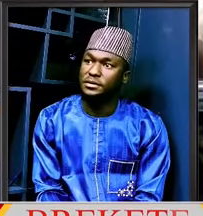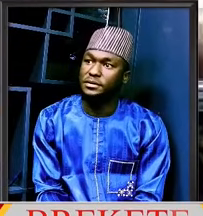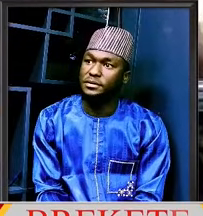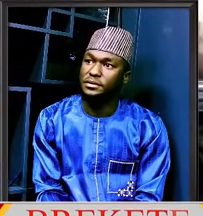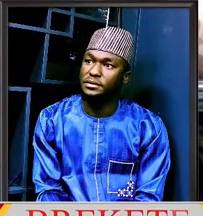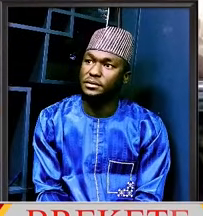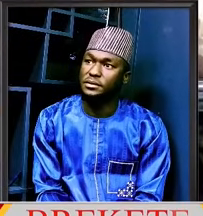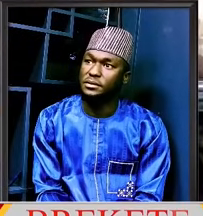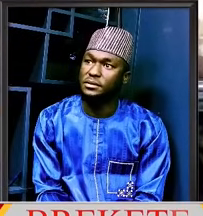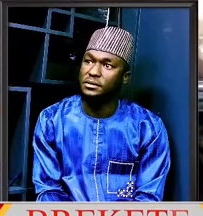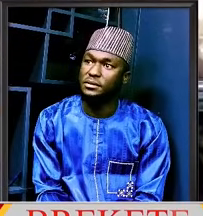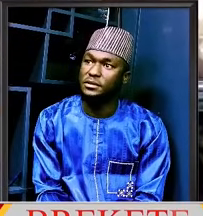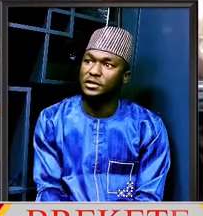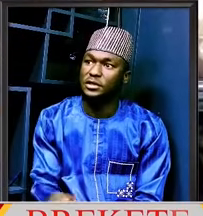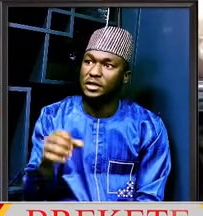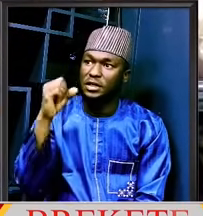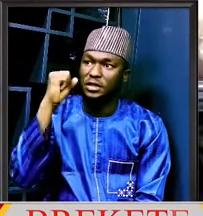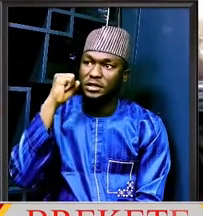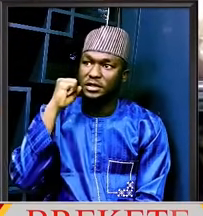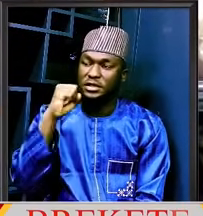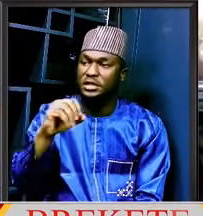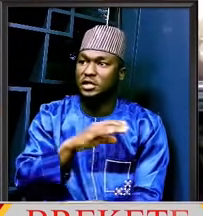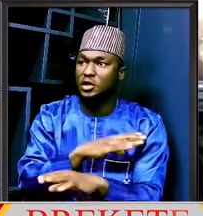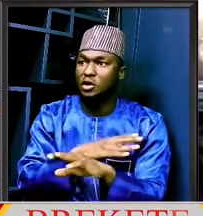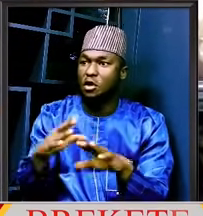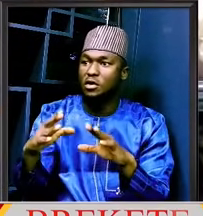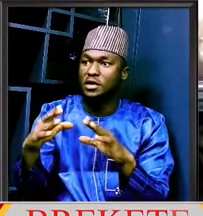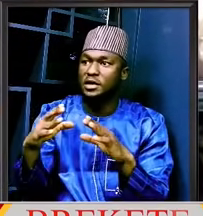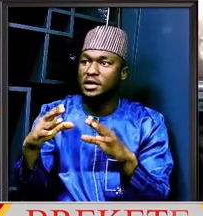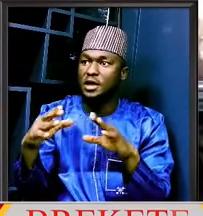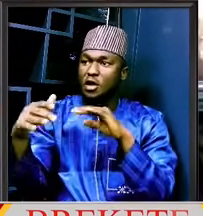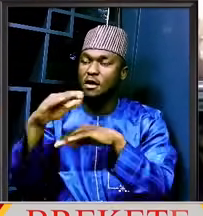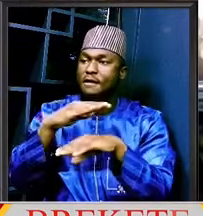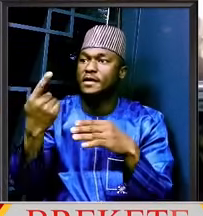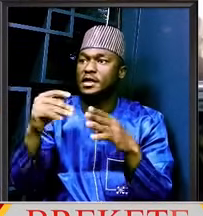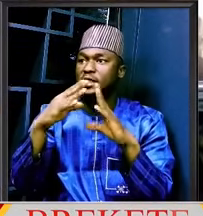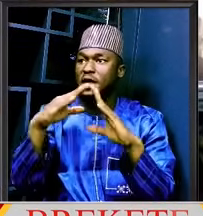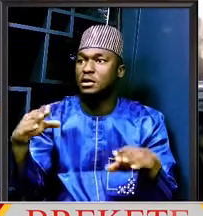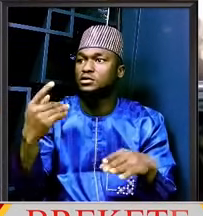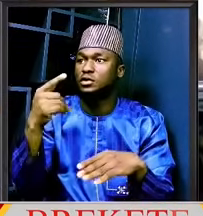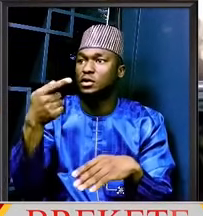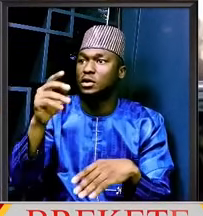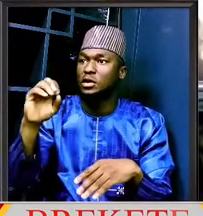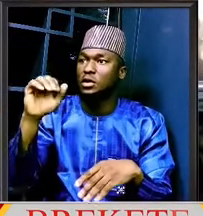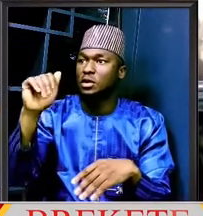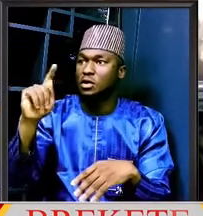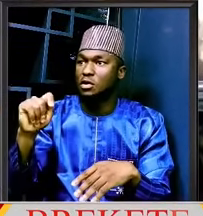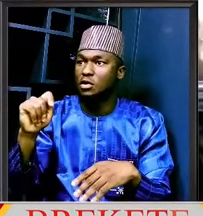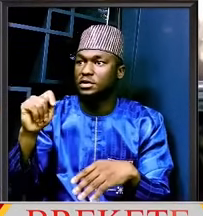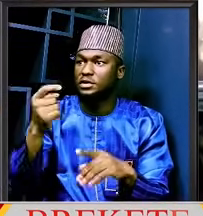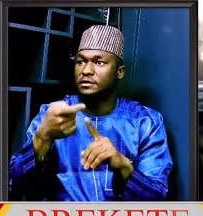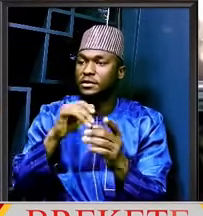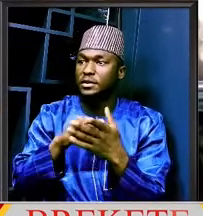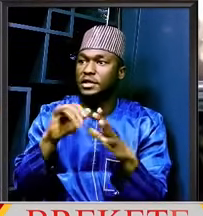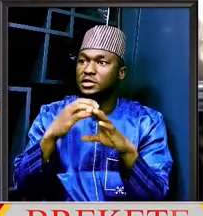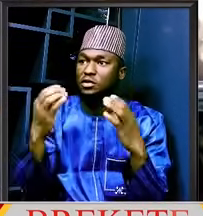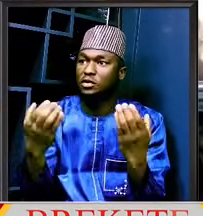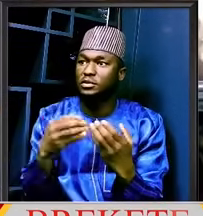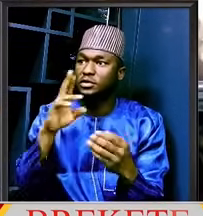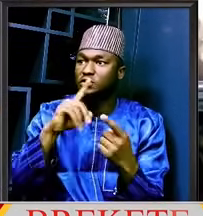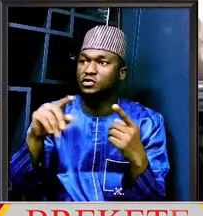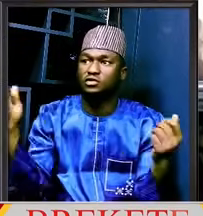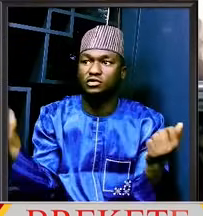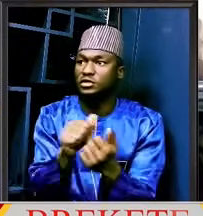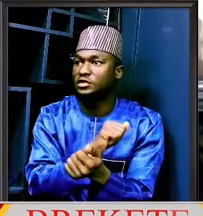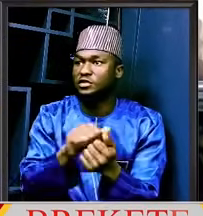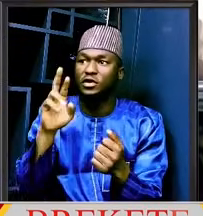and cost of things. So she's yet to embark on the fencing project. So goats from the community, so they're coming to her farm, destroying